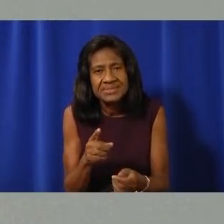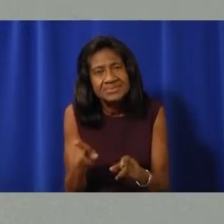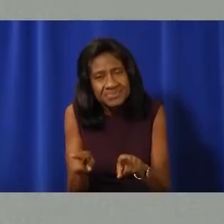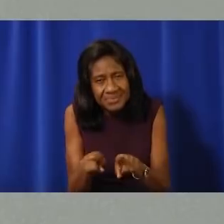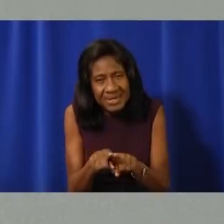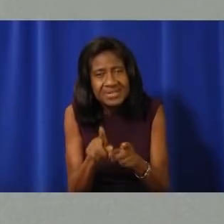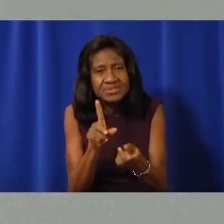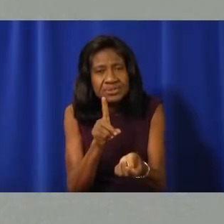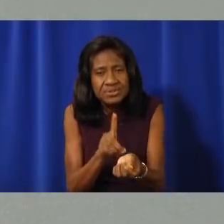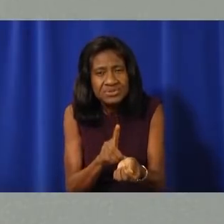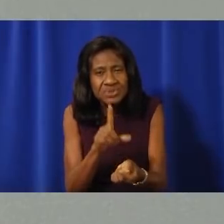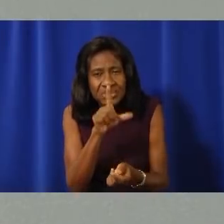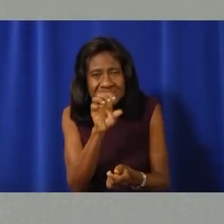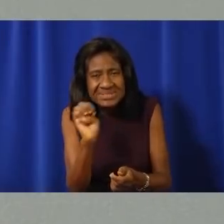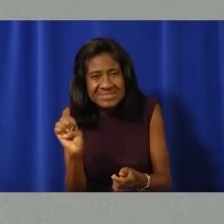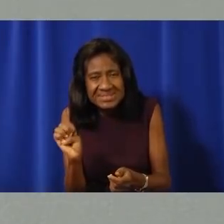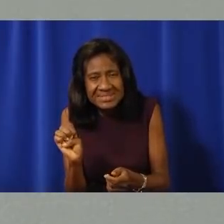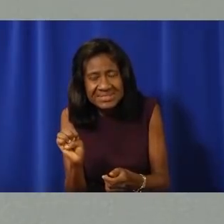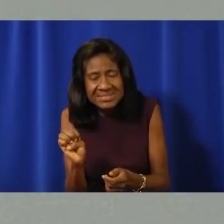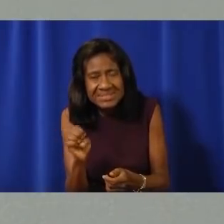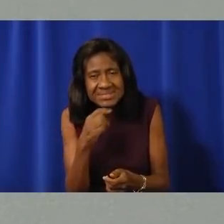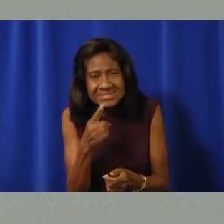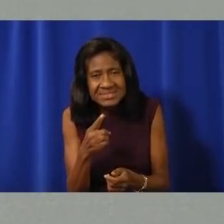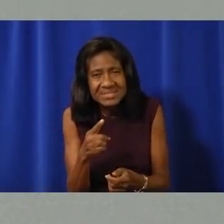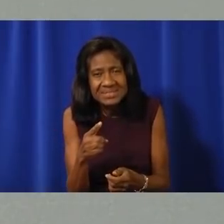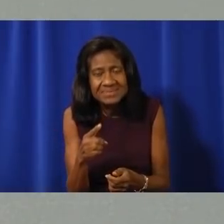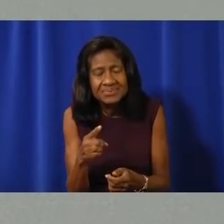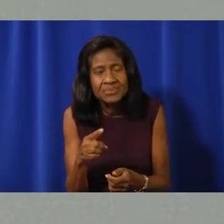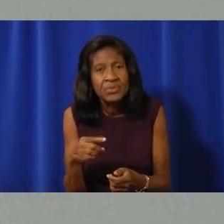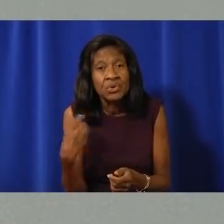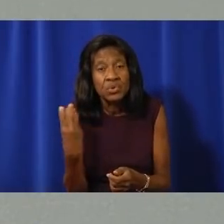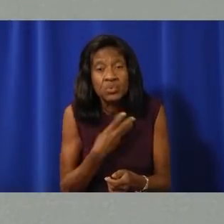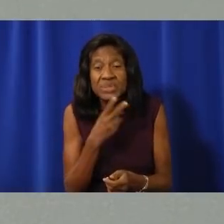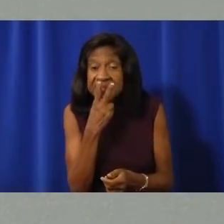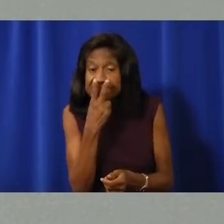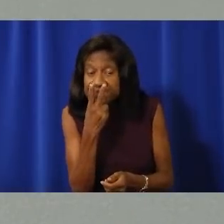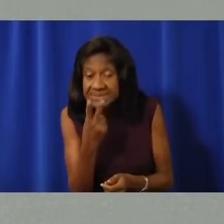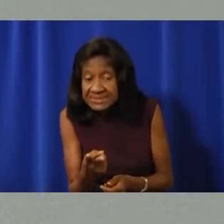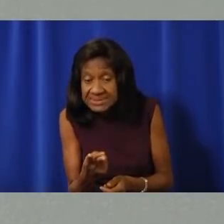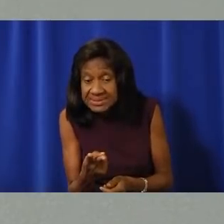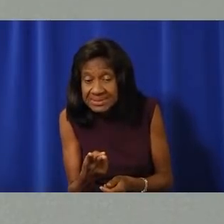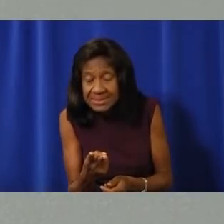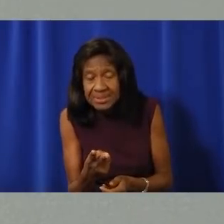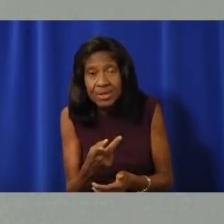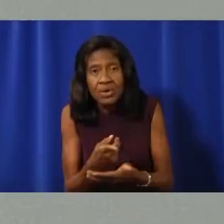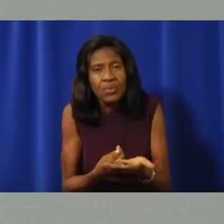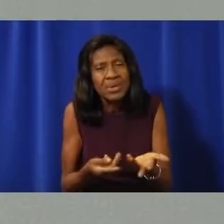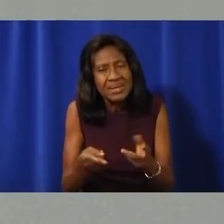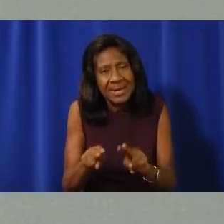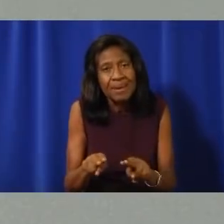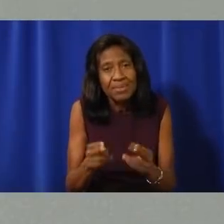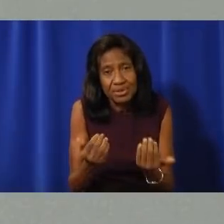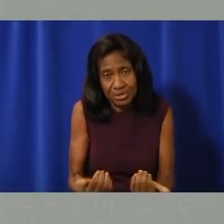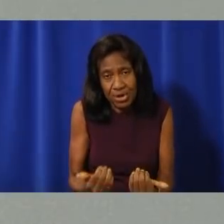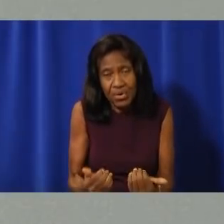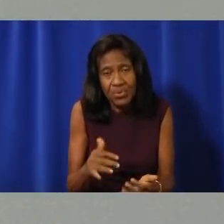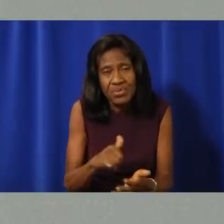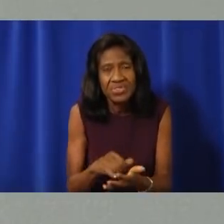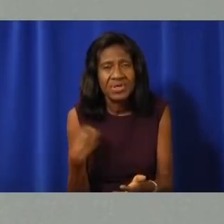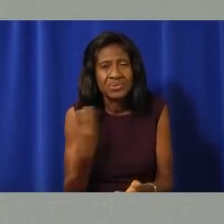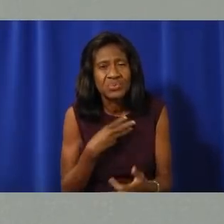we are clearly showing the benefits of the high level of vaccinations that we